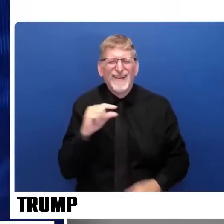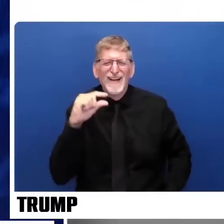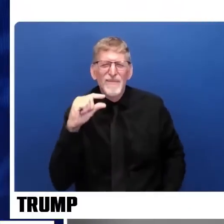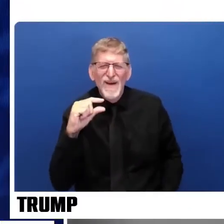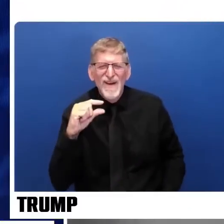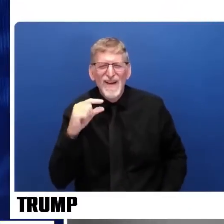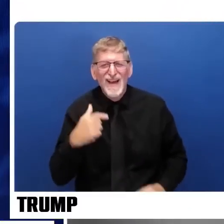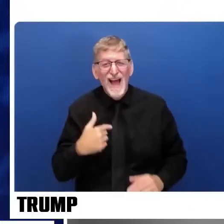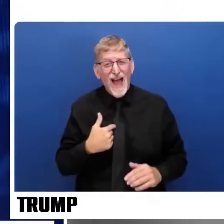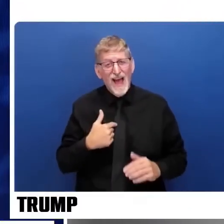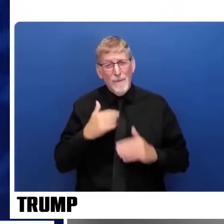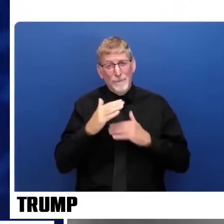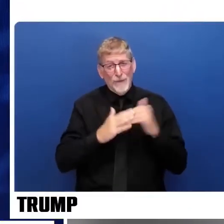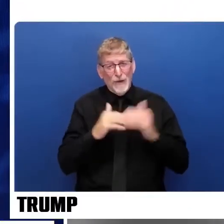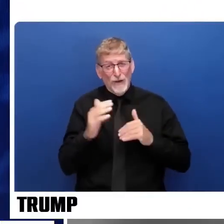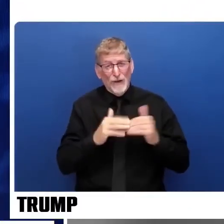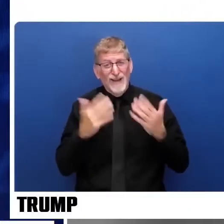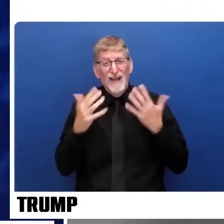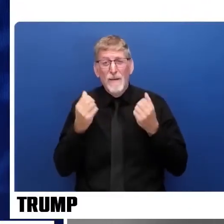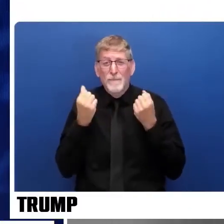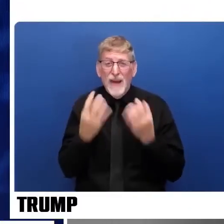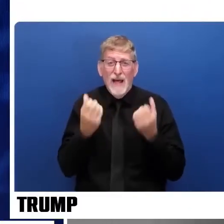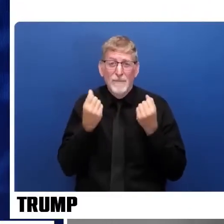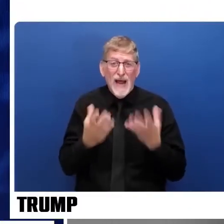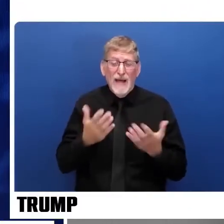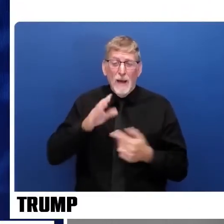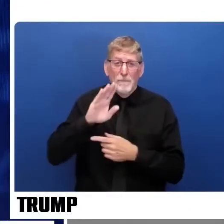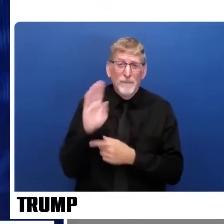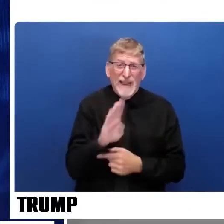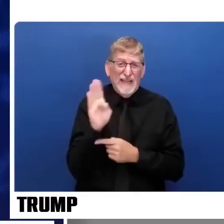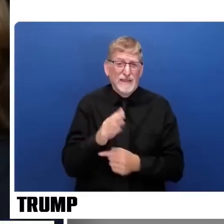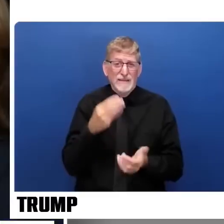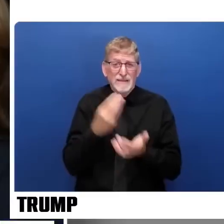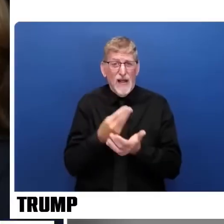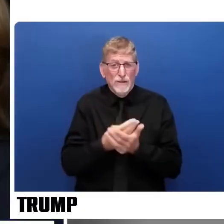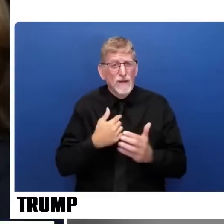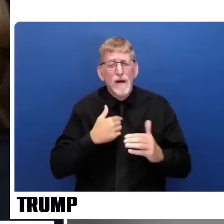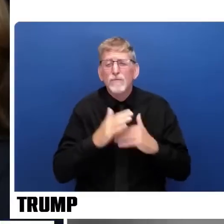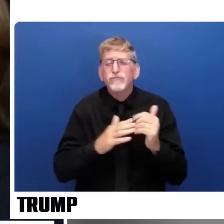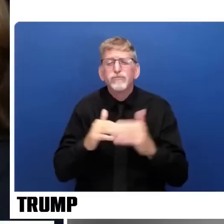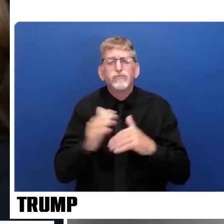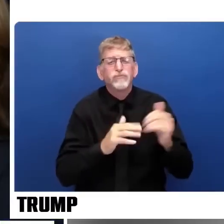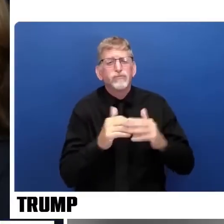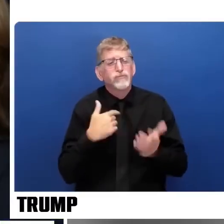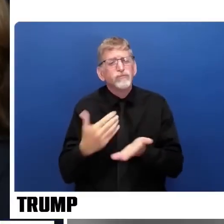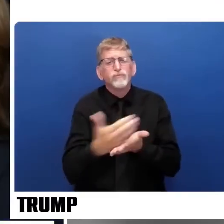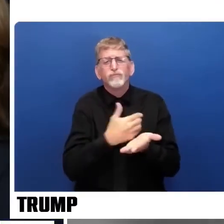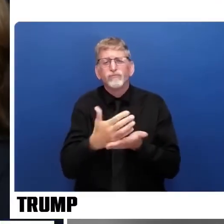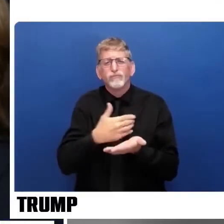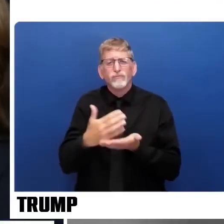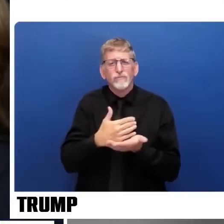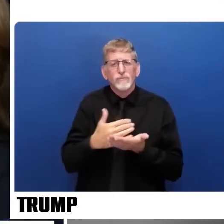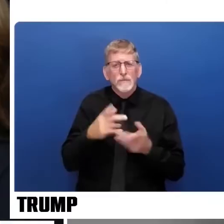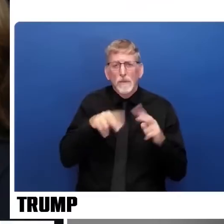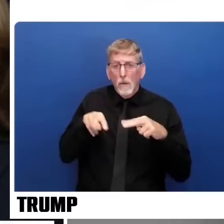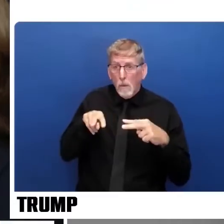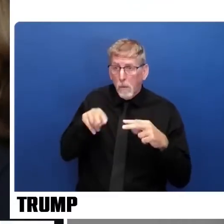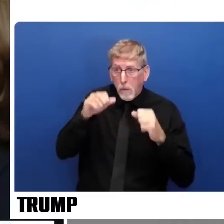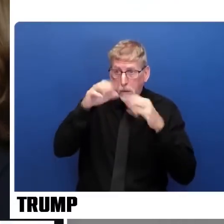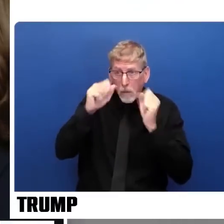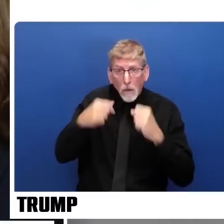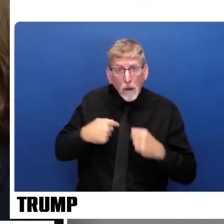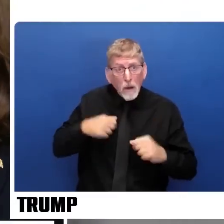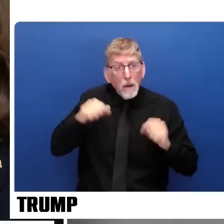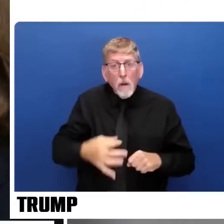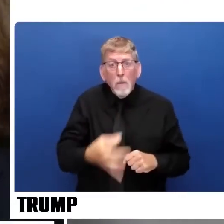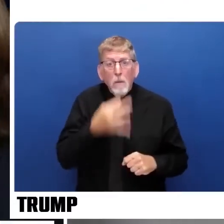many billions of dollars, many, many billions. And when people see it, they are even surprised. So we don't have to talk about that.